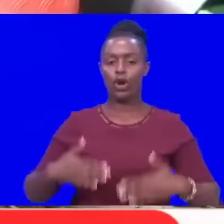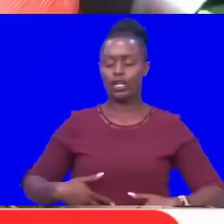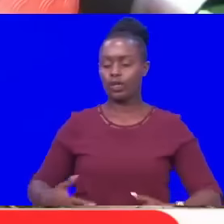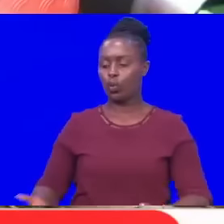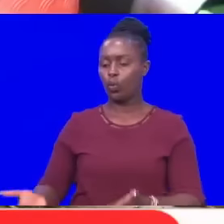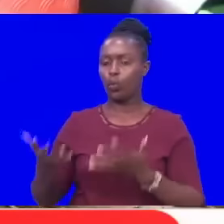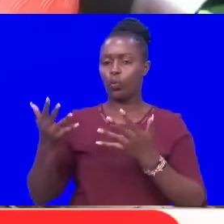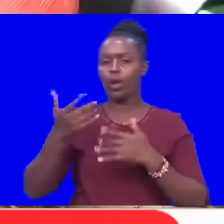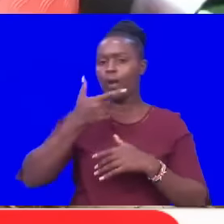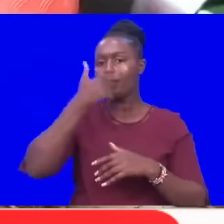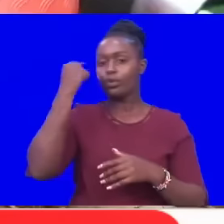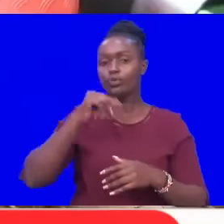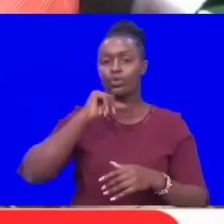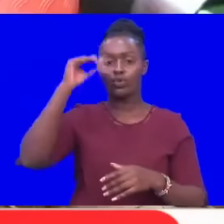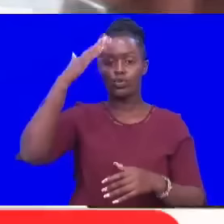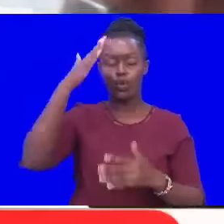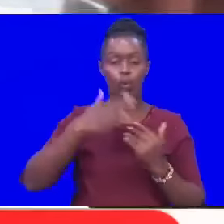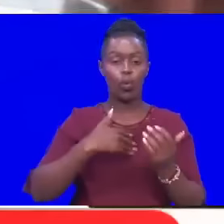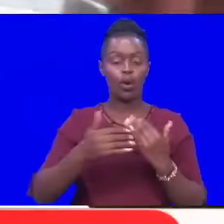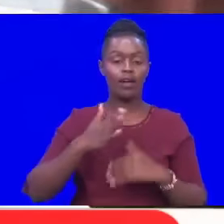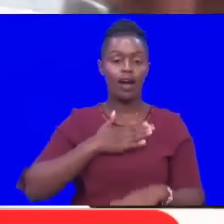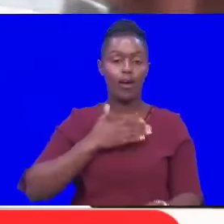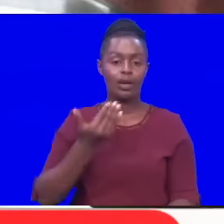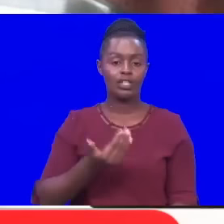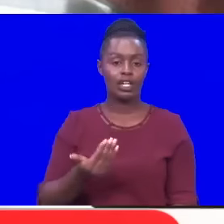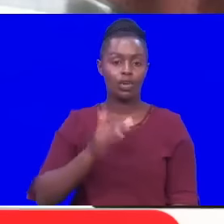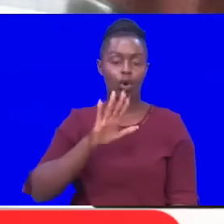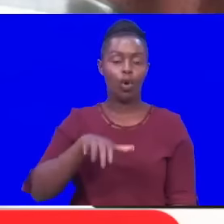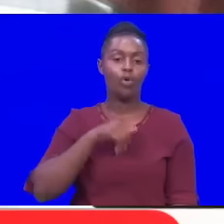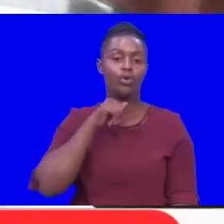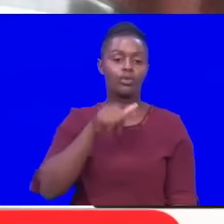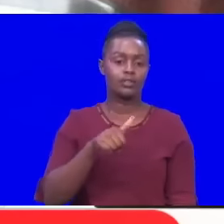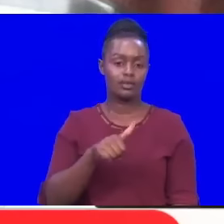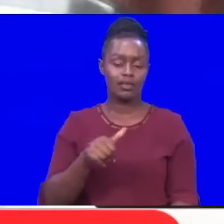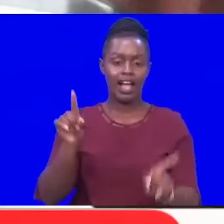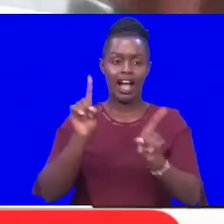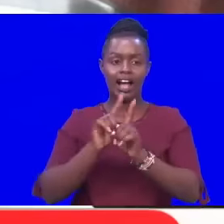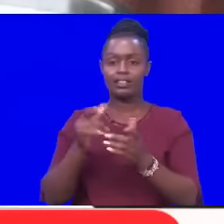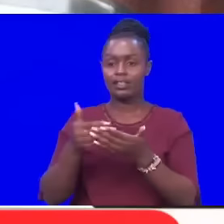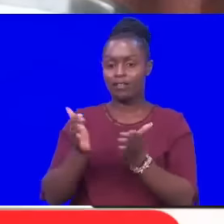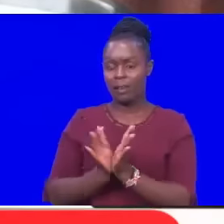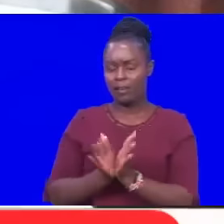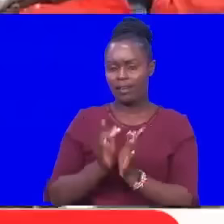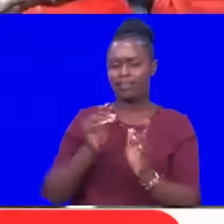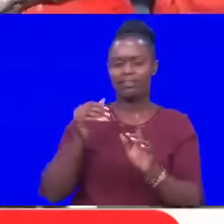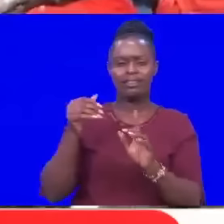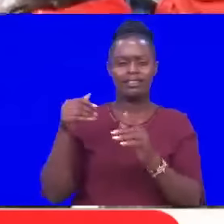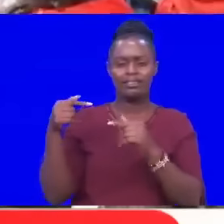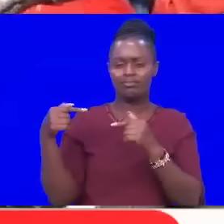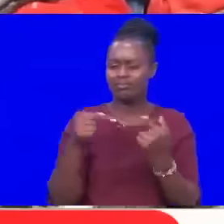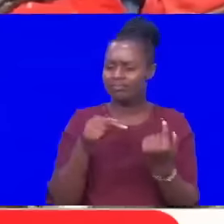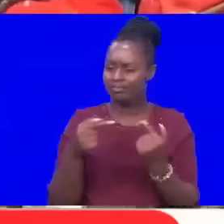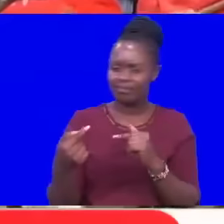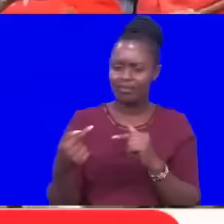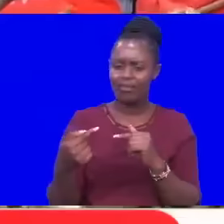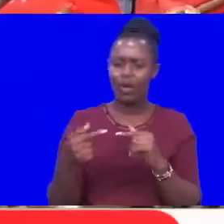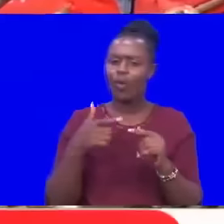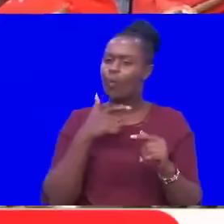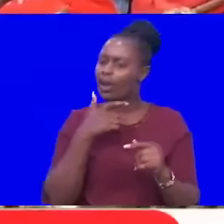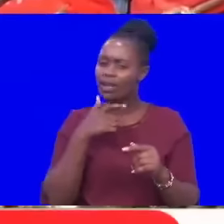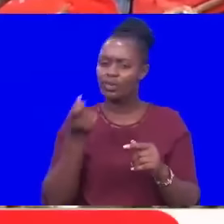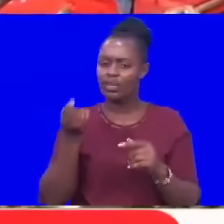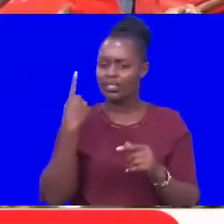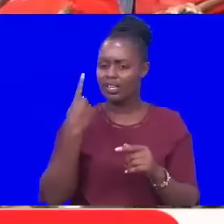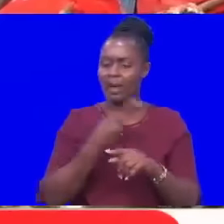tunjui ni mukami tulisika ama si mukami. As Muridhi's family grapples to unravel the puzzling occurrence, their only plea at